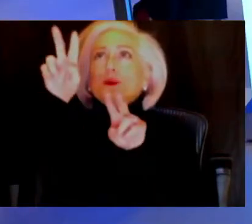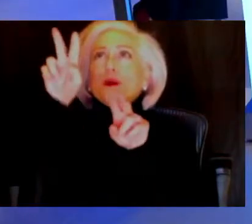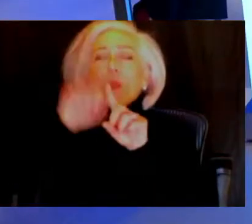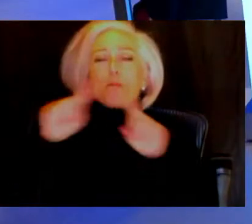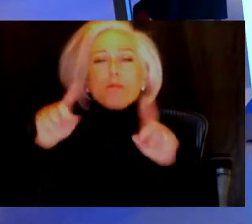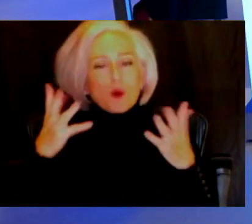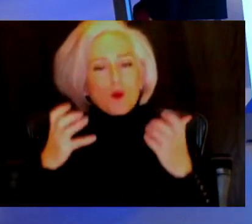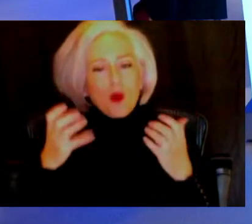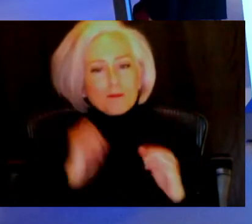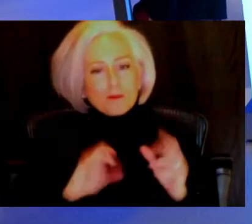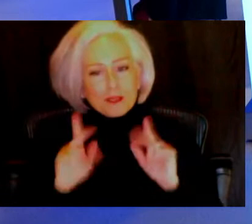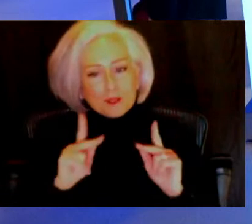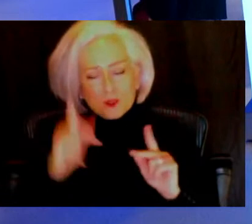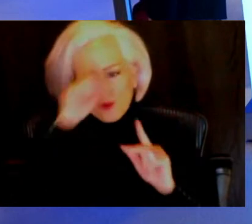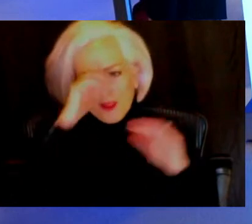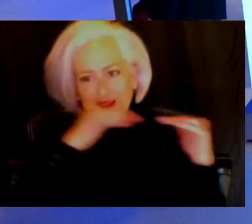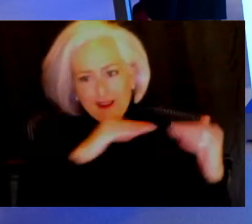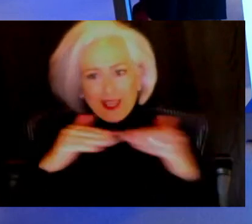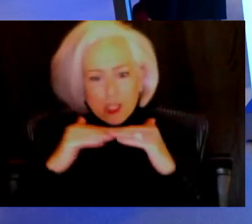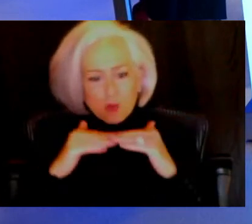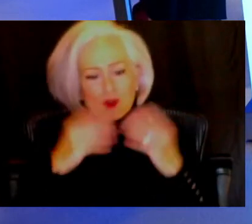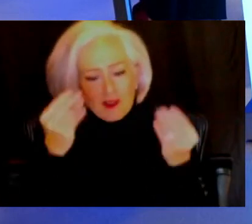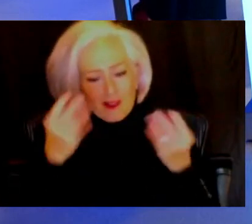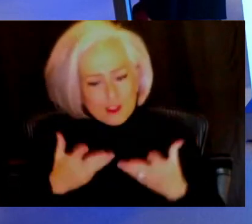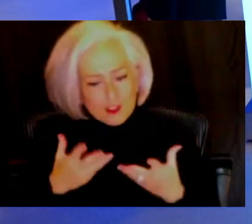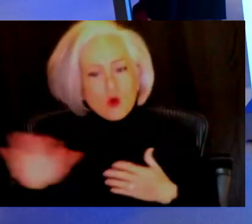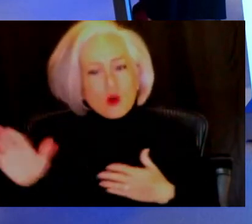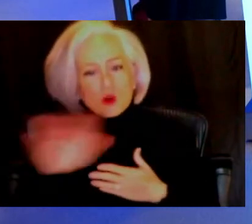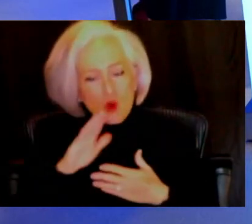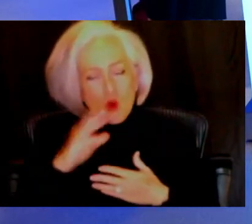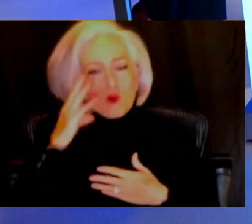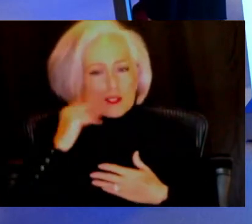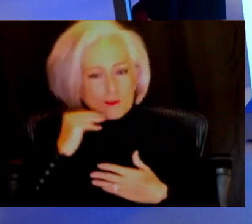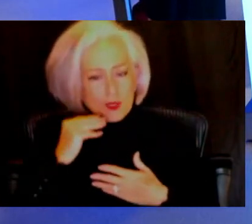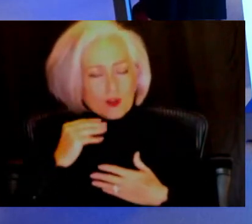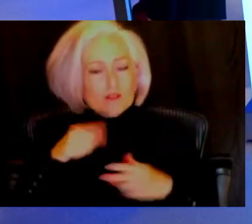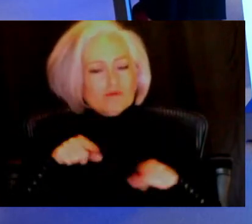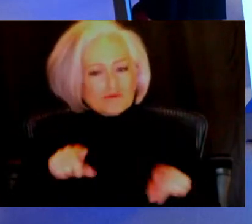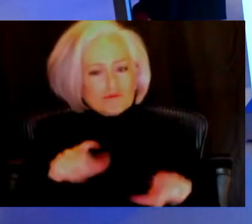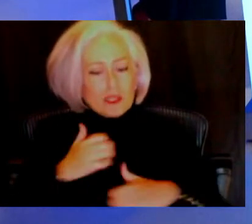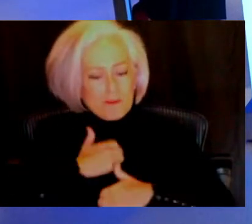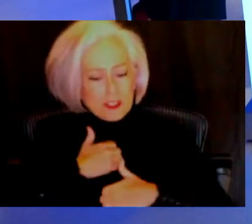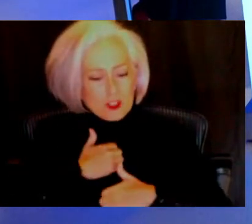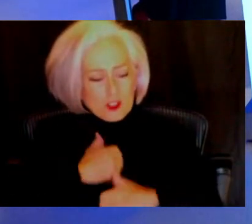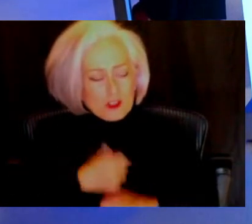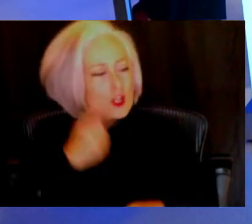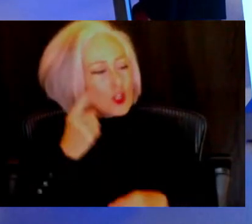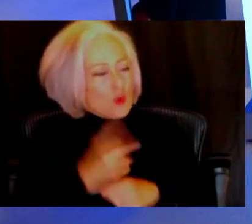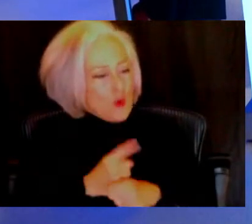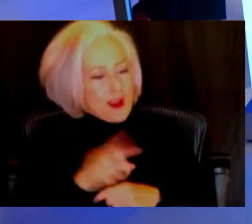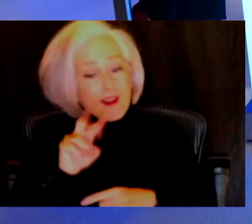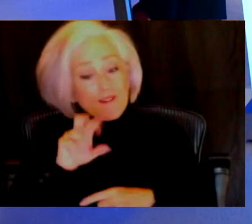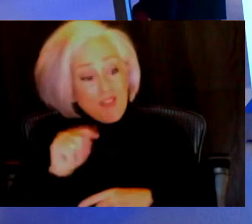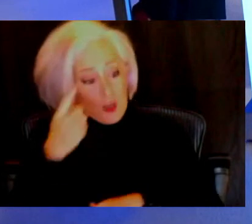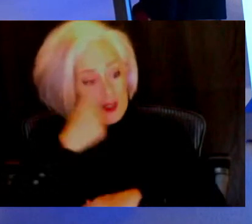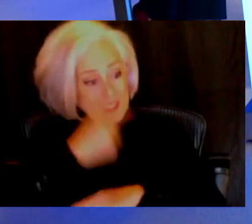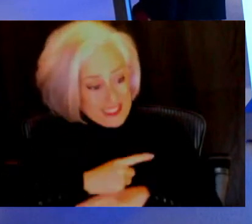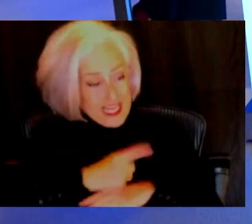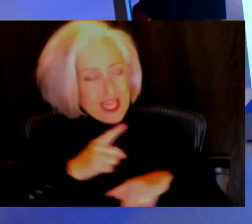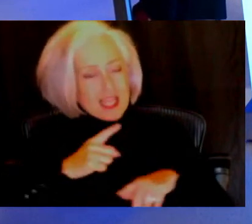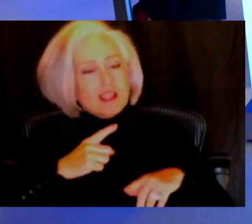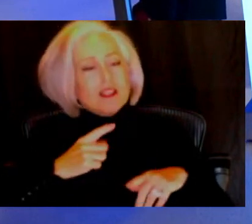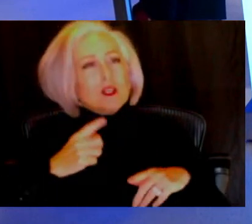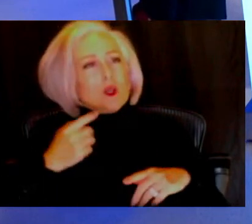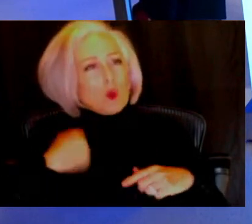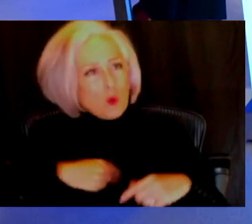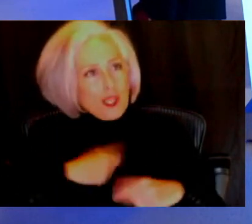glad you say that, because you're right. I think Veterans Day is a day that we all take that day to pause, but you're living it every day. This is every day